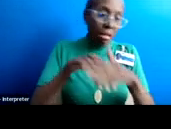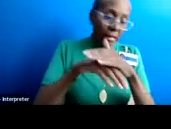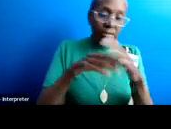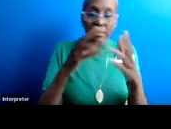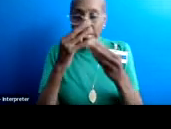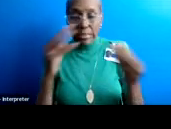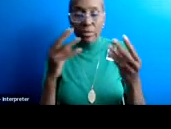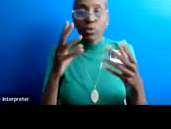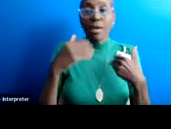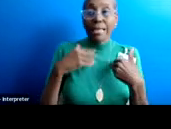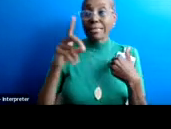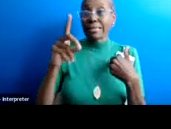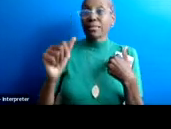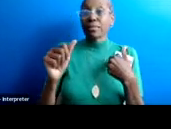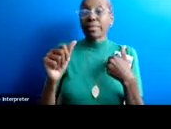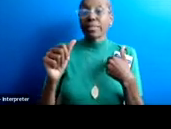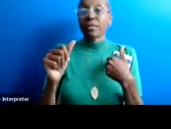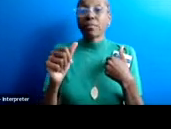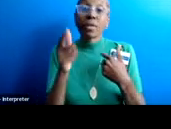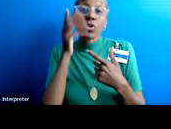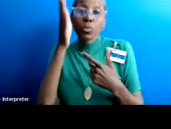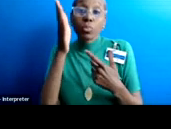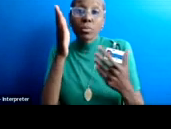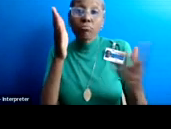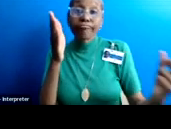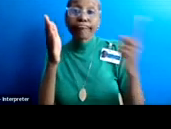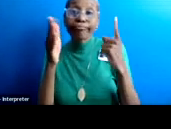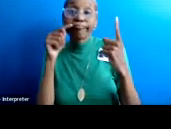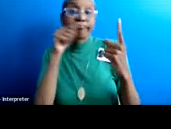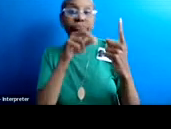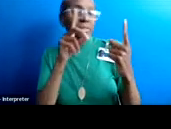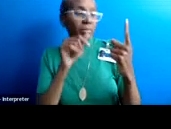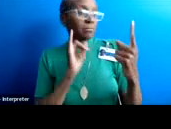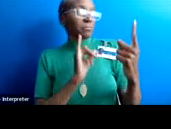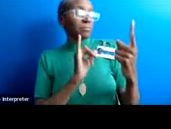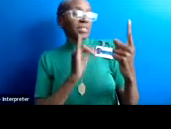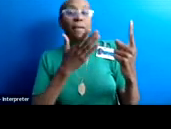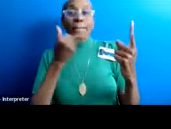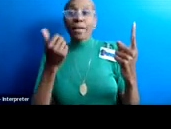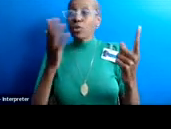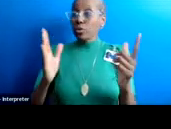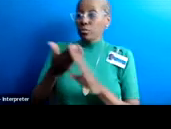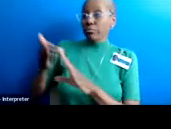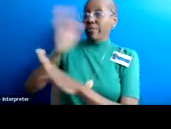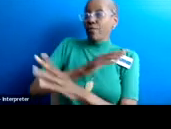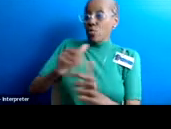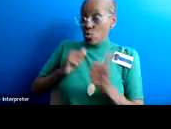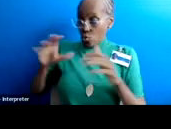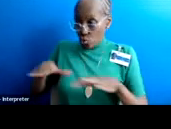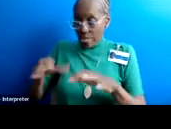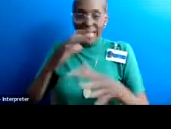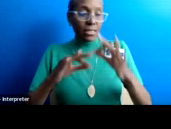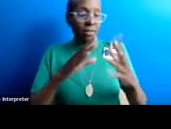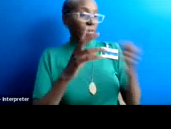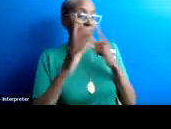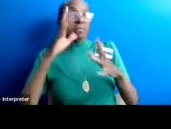who has a disability, you will. It will happen, and it's way better to be proactive than